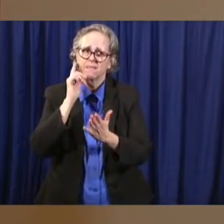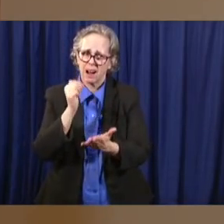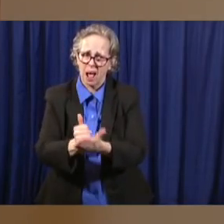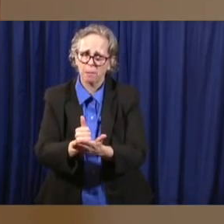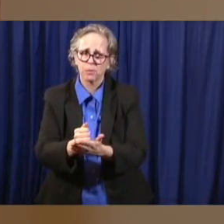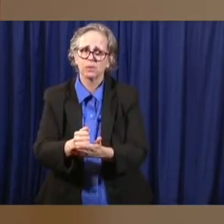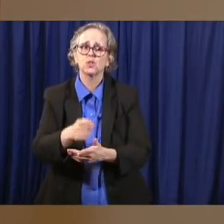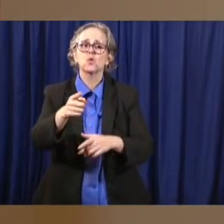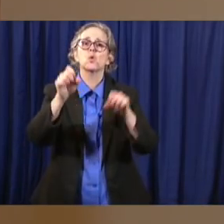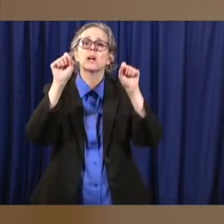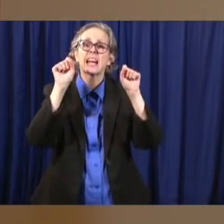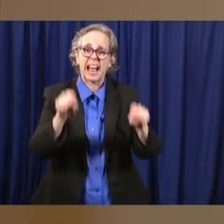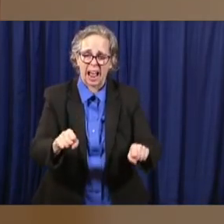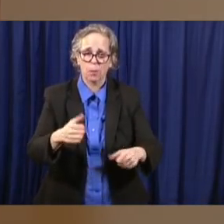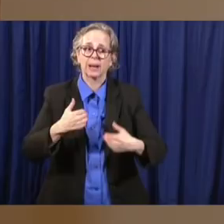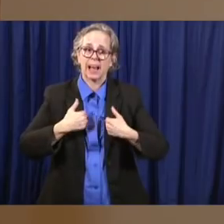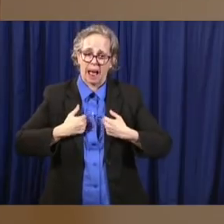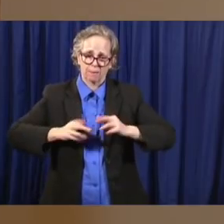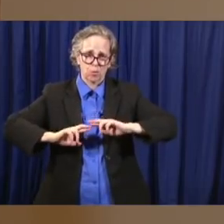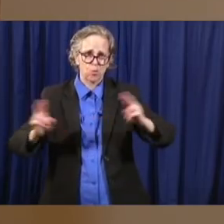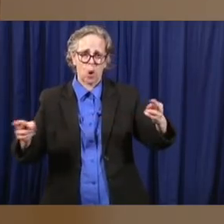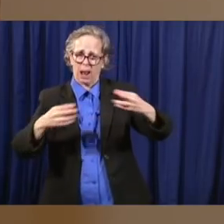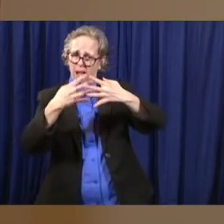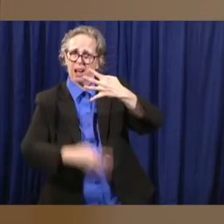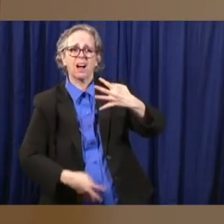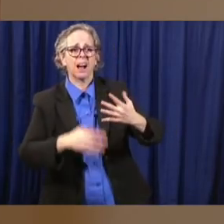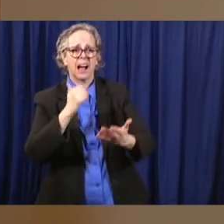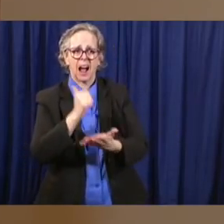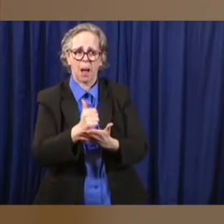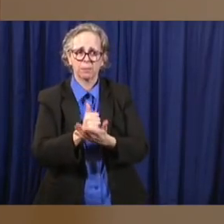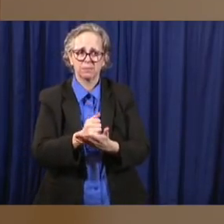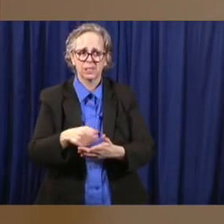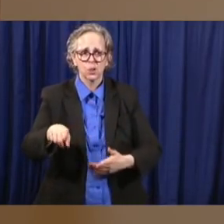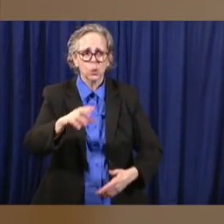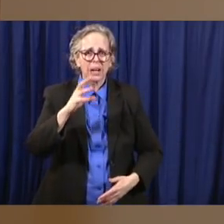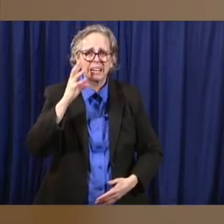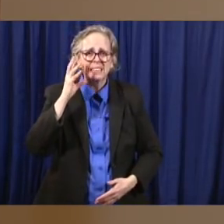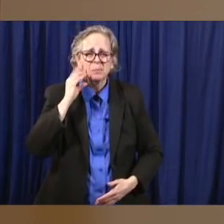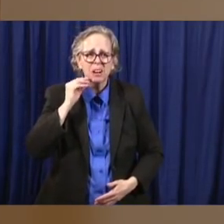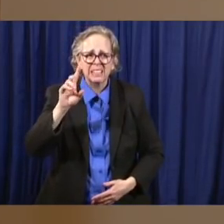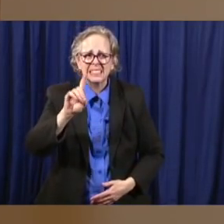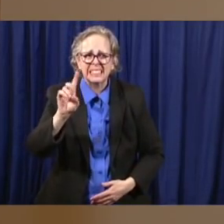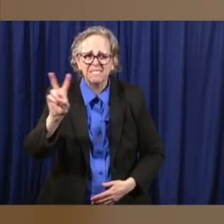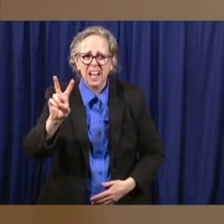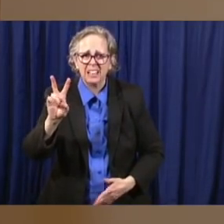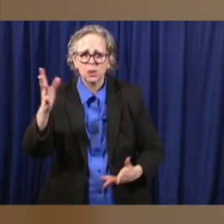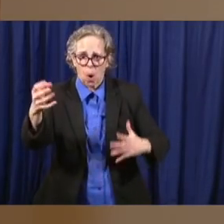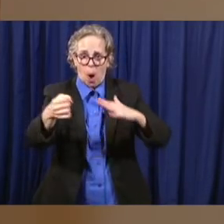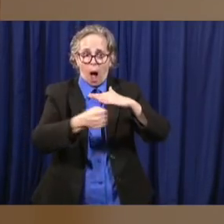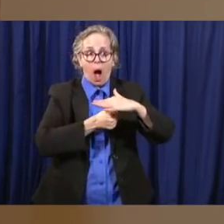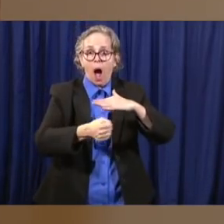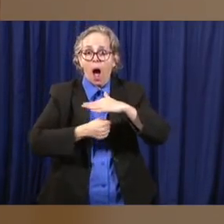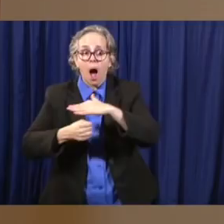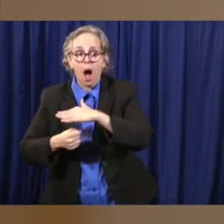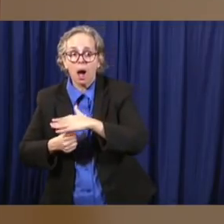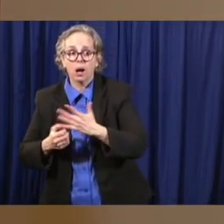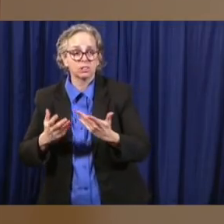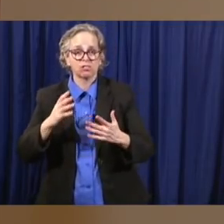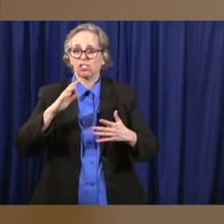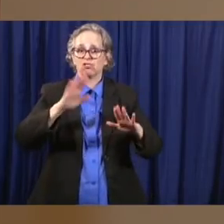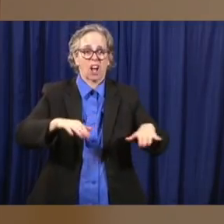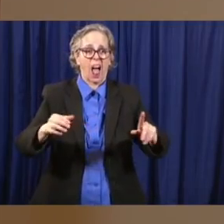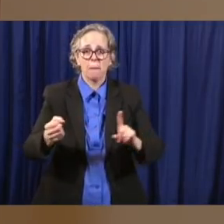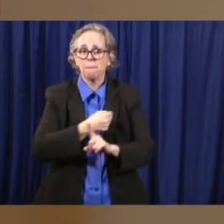from domestic violence, human trafficking, child abuse, or elder abuse. We have hotlines on our website to help.